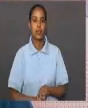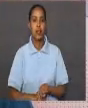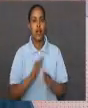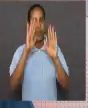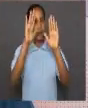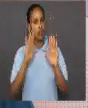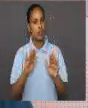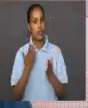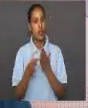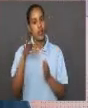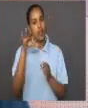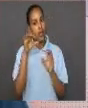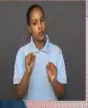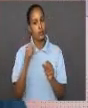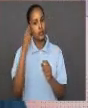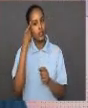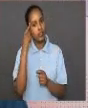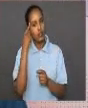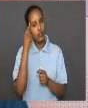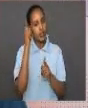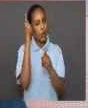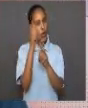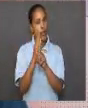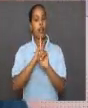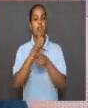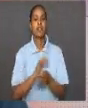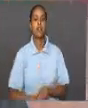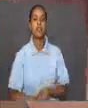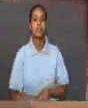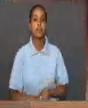wonder if you were able to think of the correct answer.